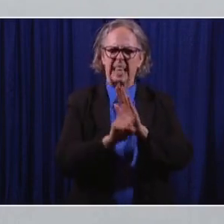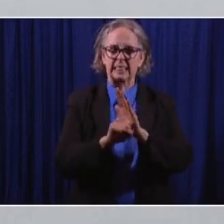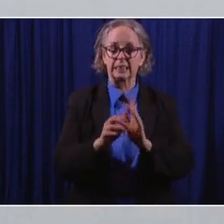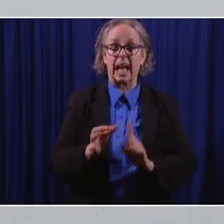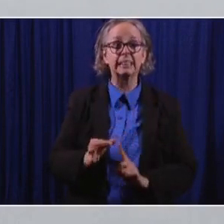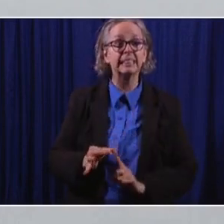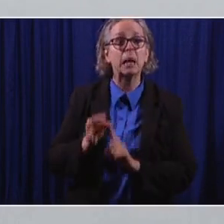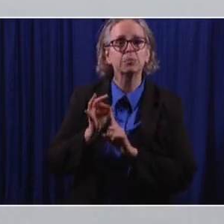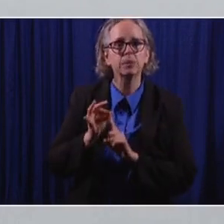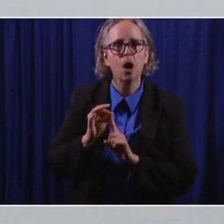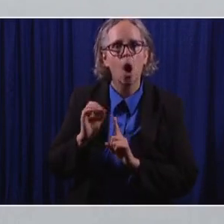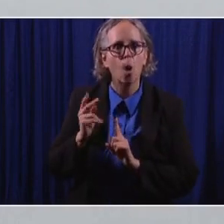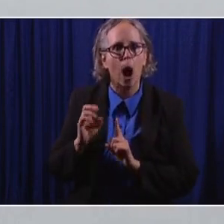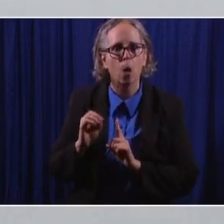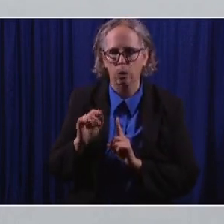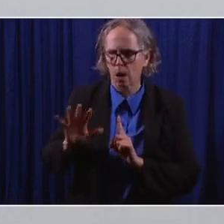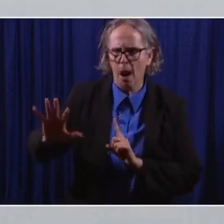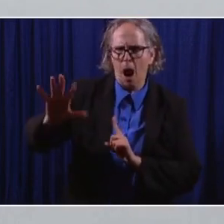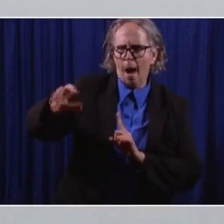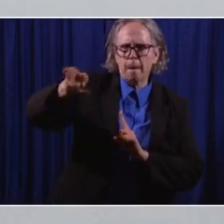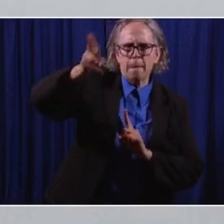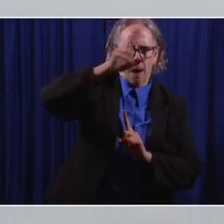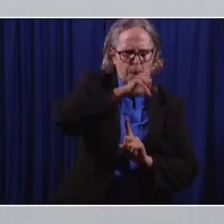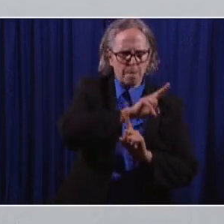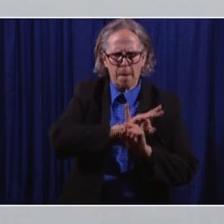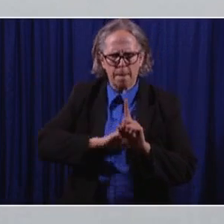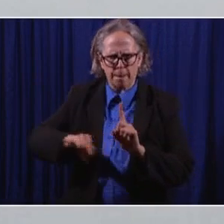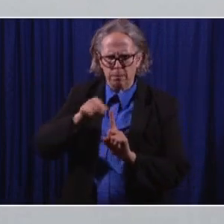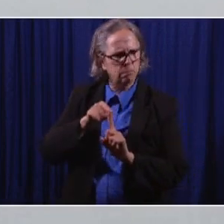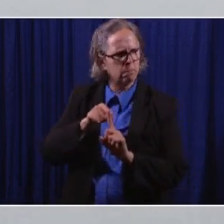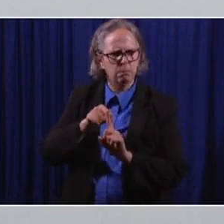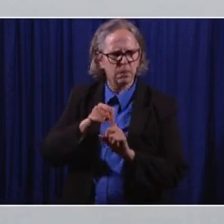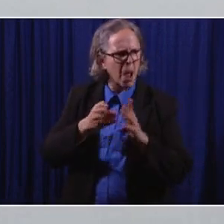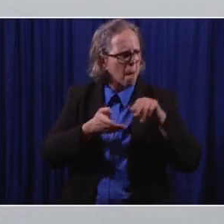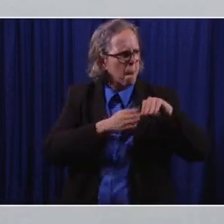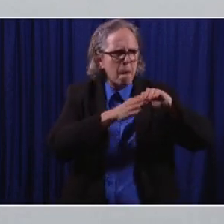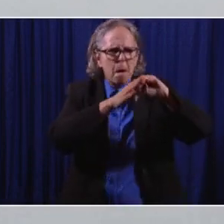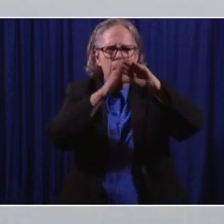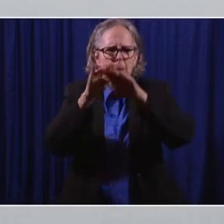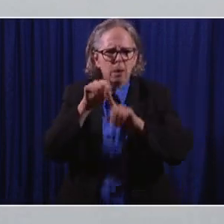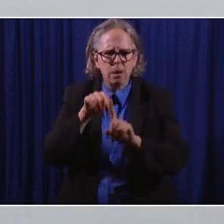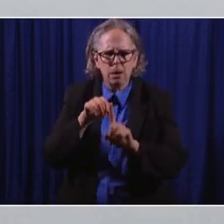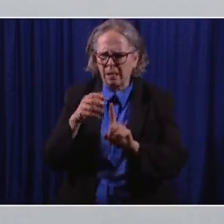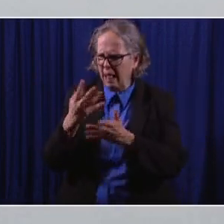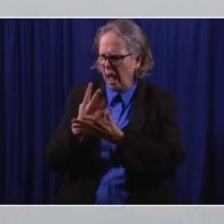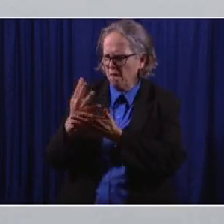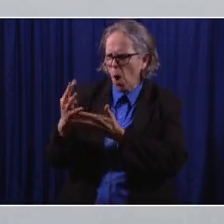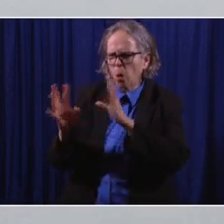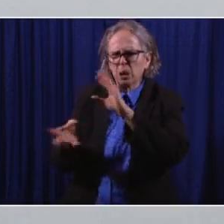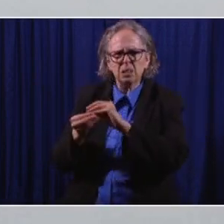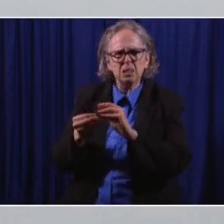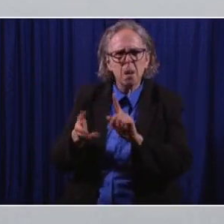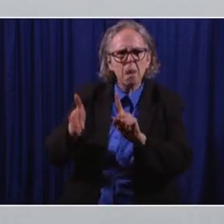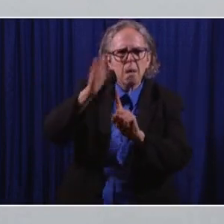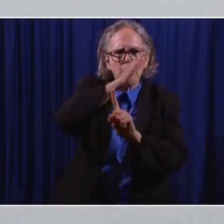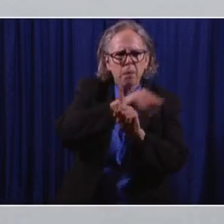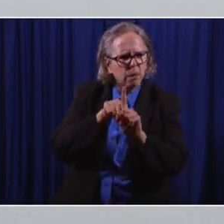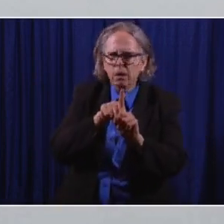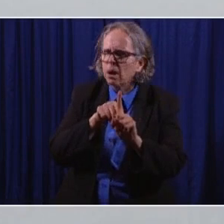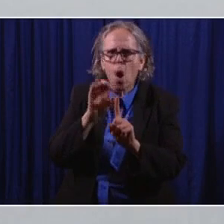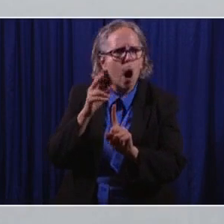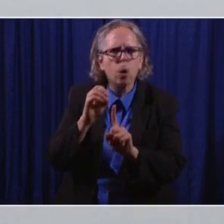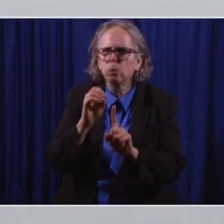in the past 4 weeks compared to the prior 4 weeks, and that was according to the Reuters analysis. Also